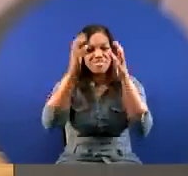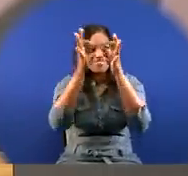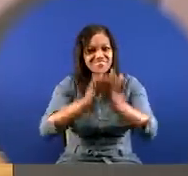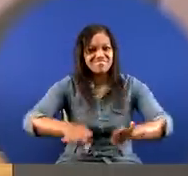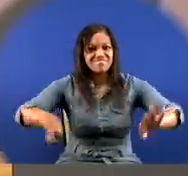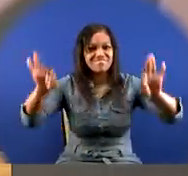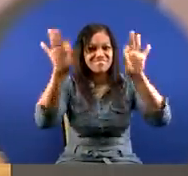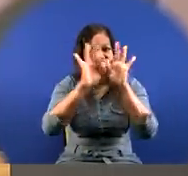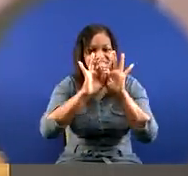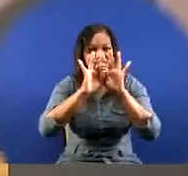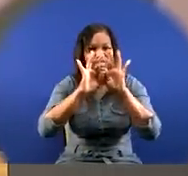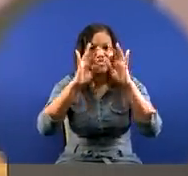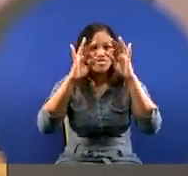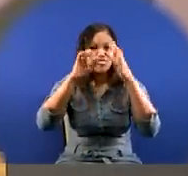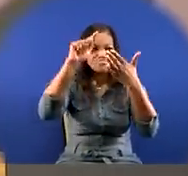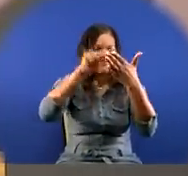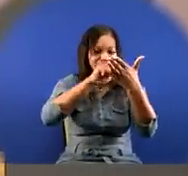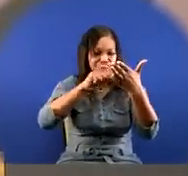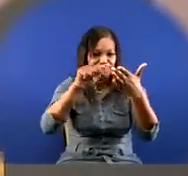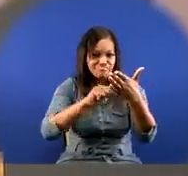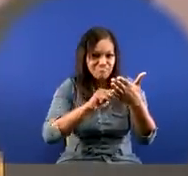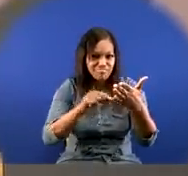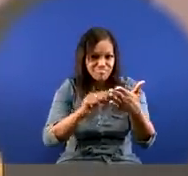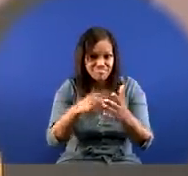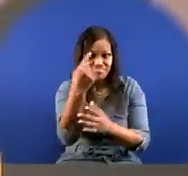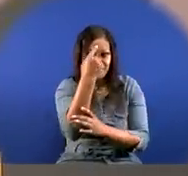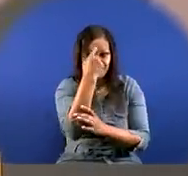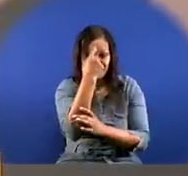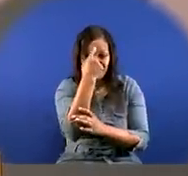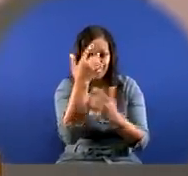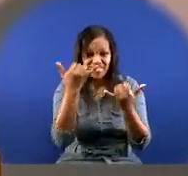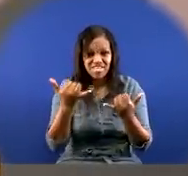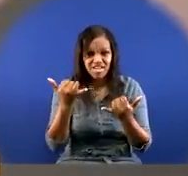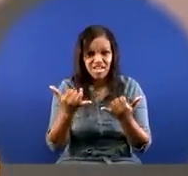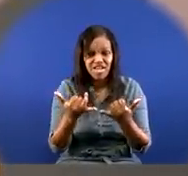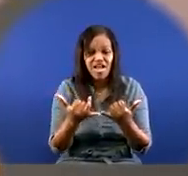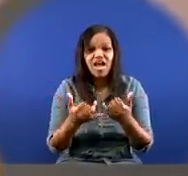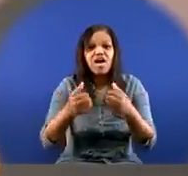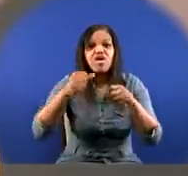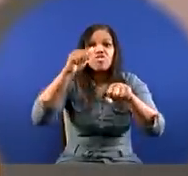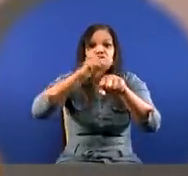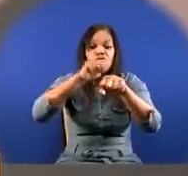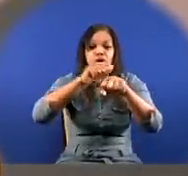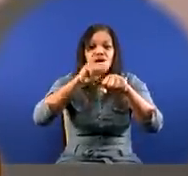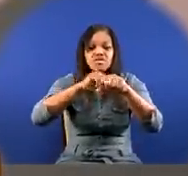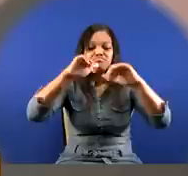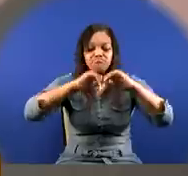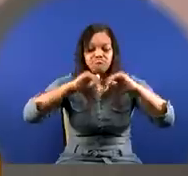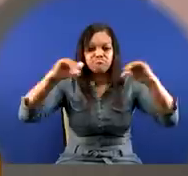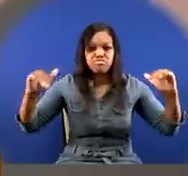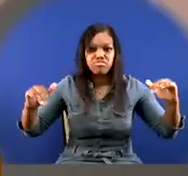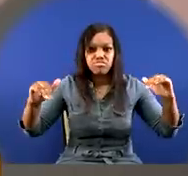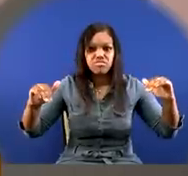the critically minded in here today, when the rocks split,